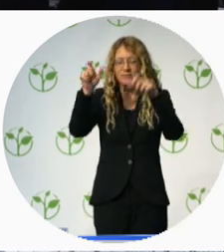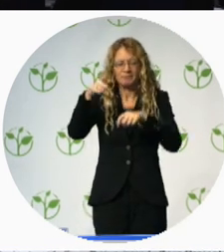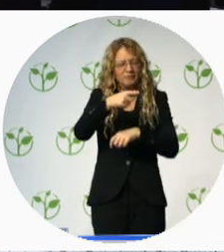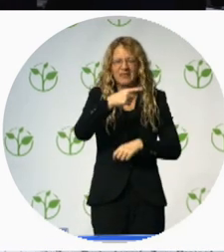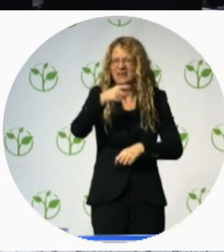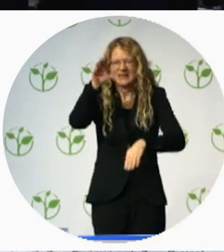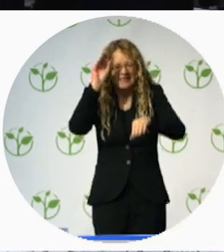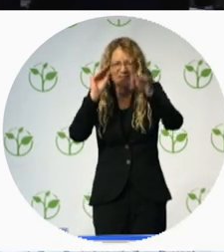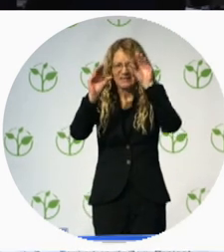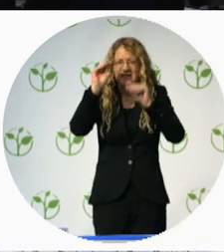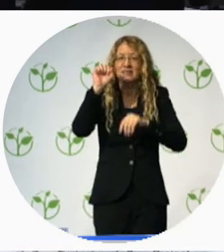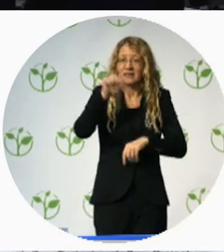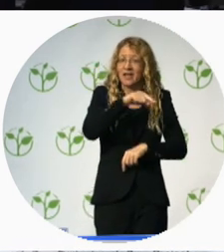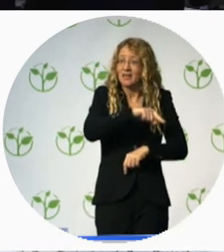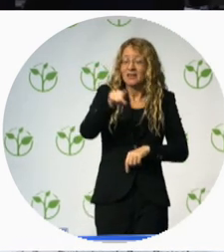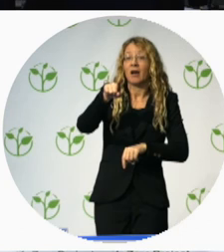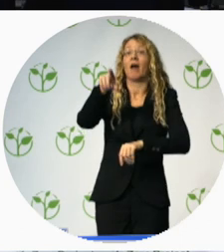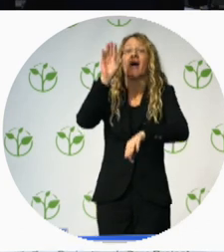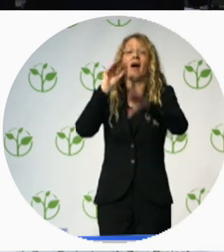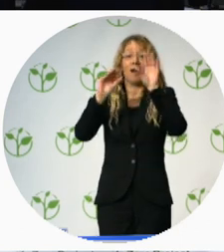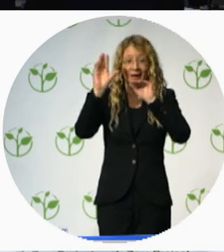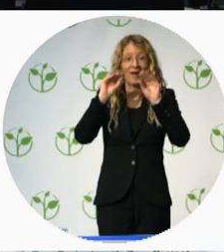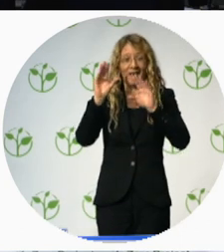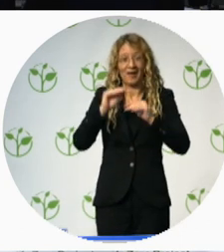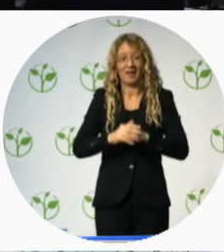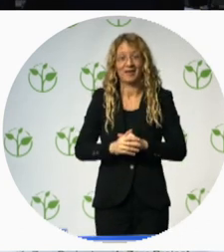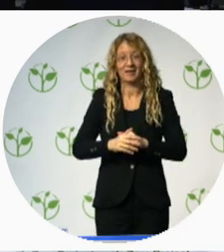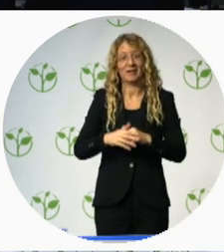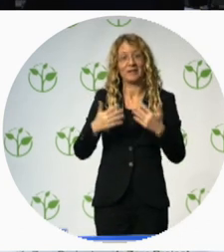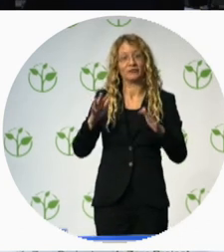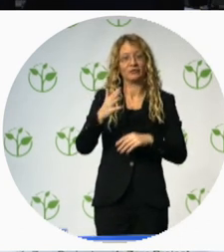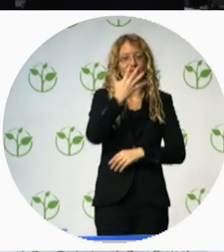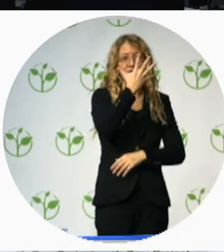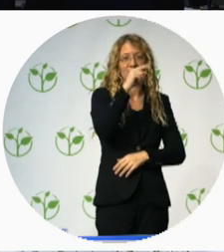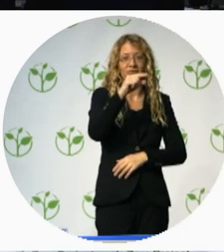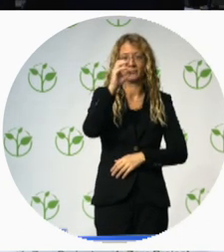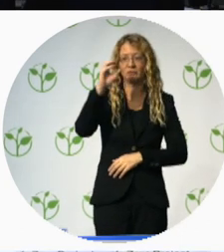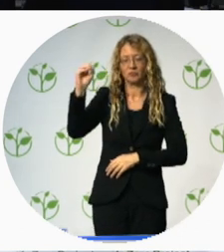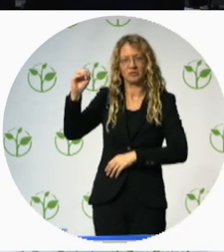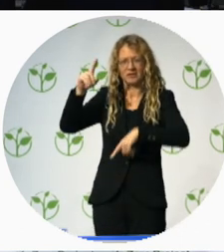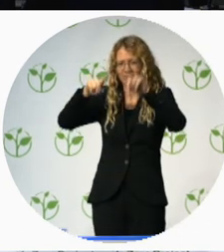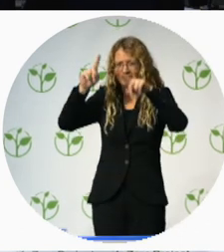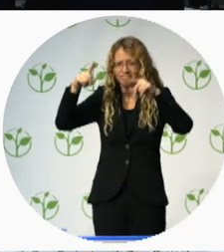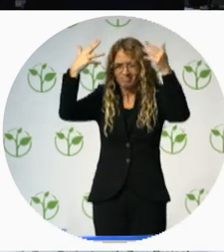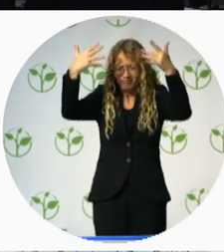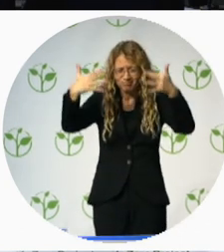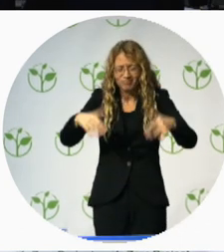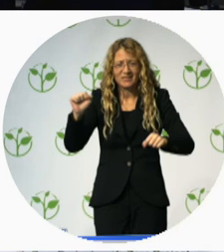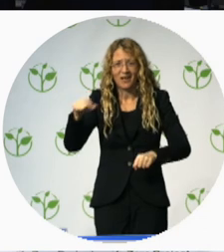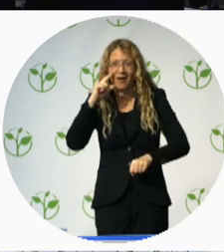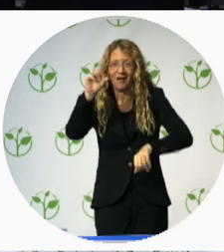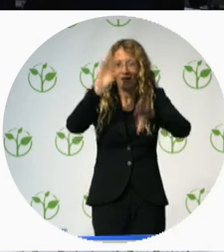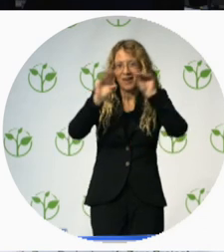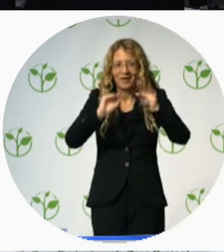of expert vetted content, 5 interactive tools, daily access to experts, and on-site social media community of parents